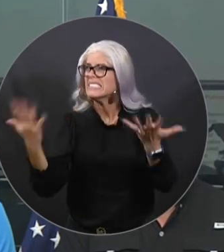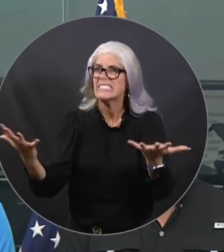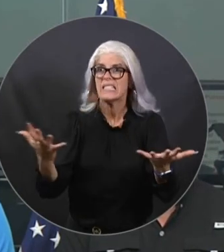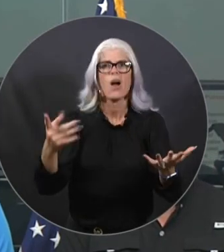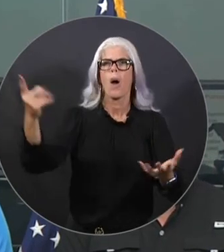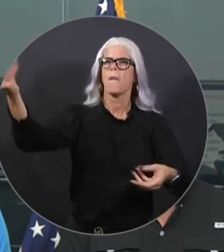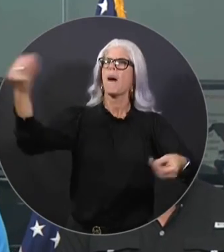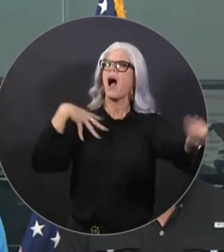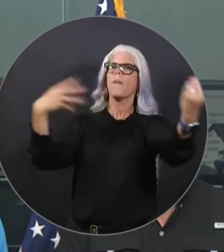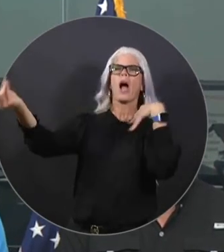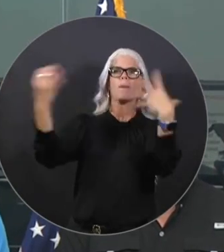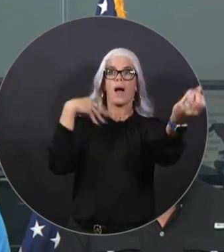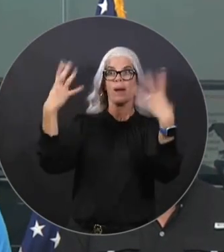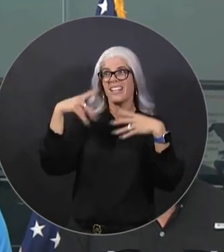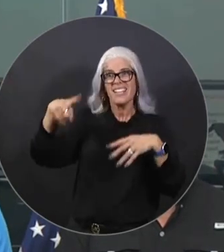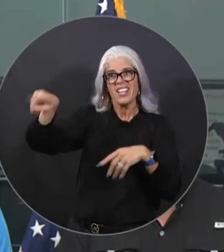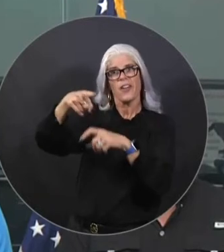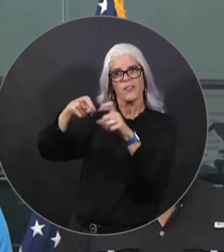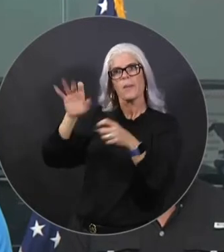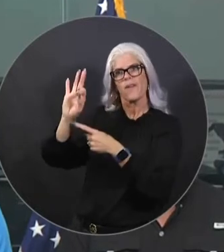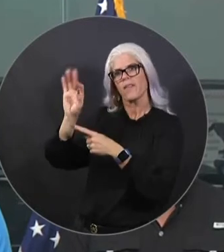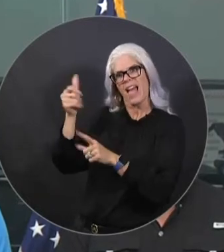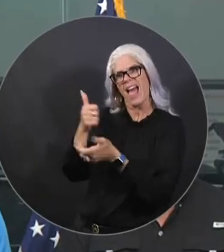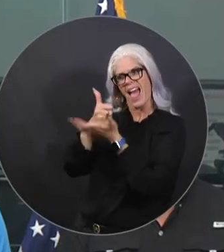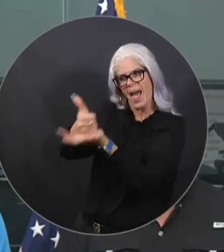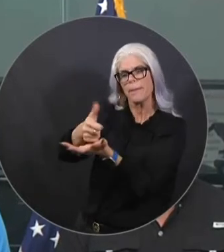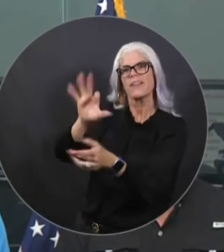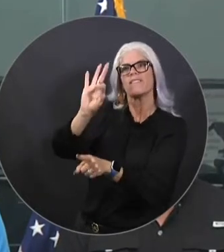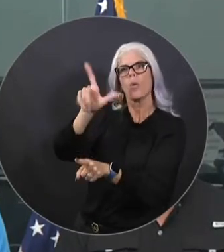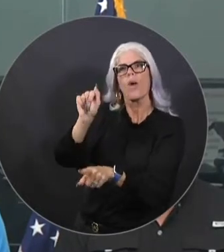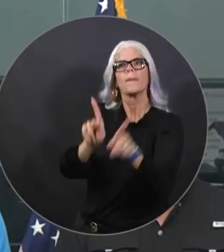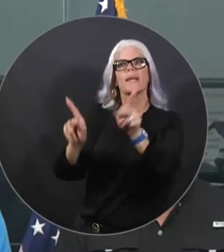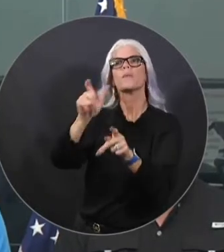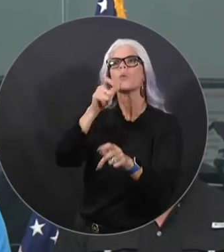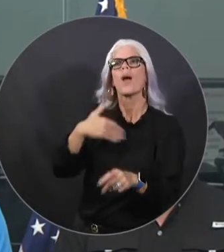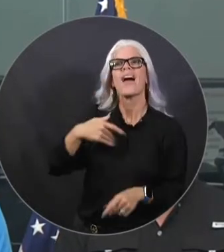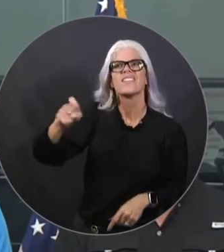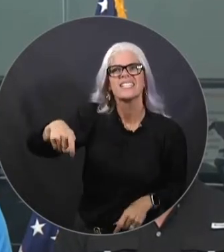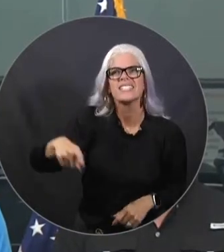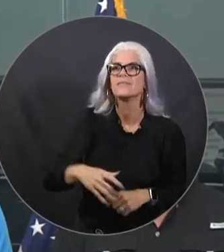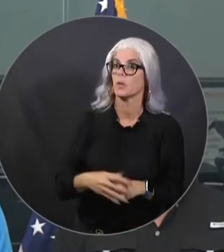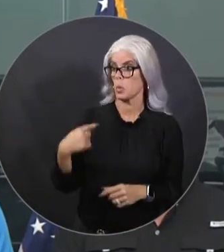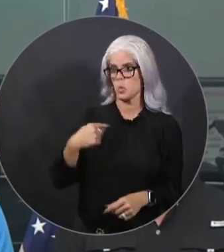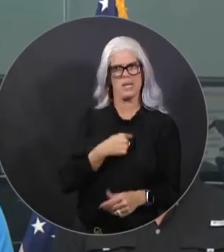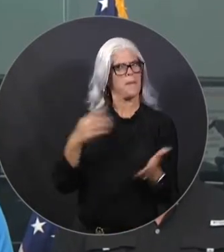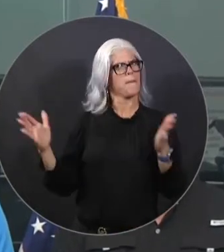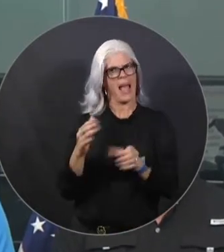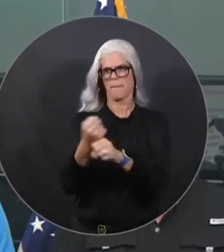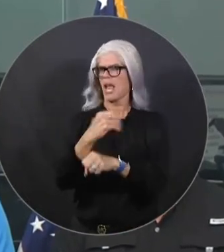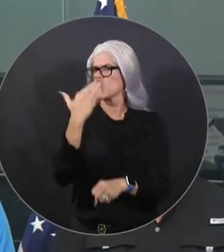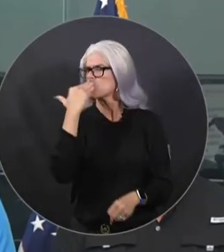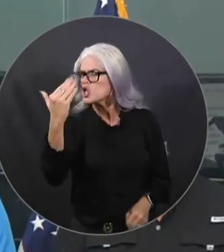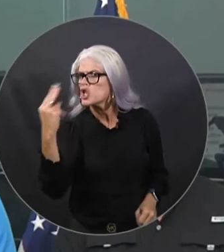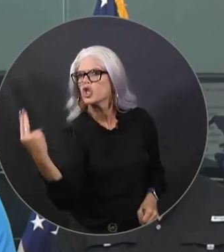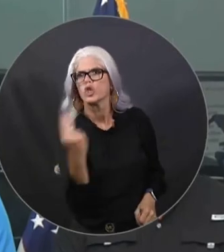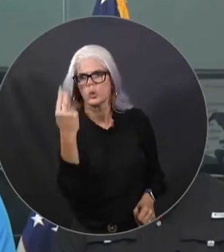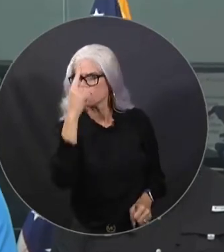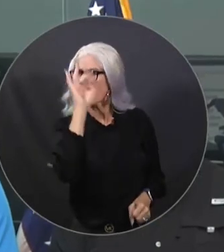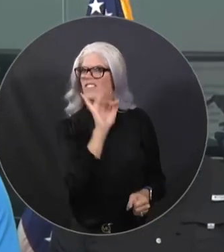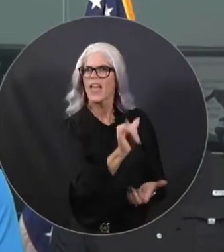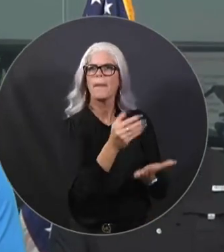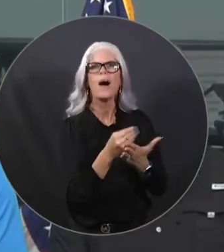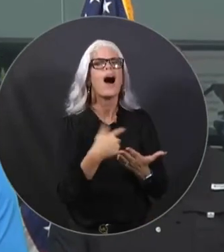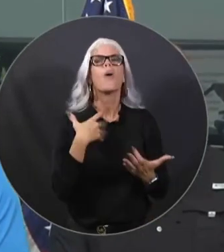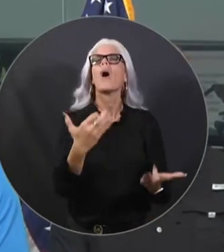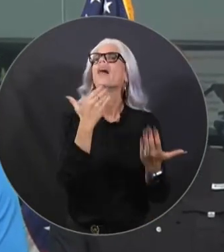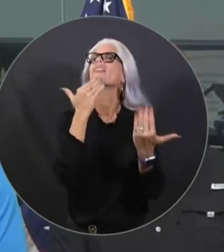specifically with needs, and we plan to make very good use of that money. And I want to thank each and every person that has reached out, called, and